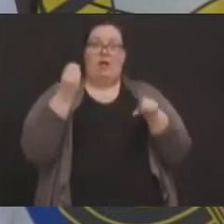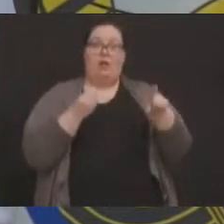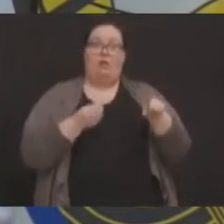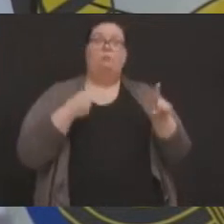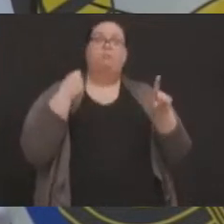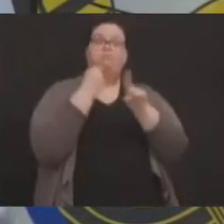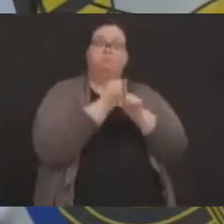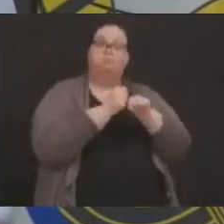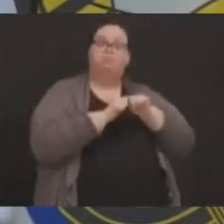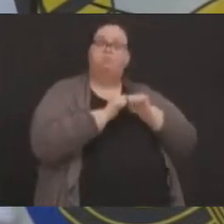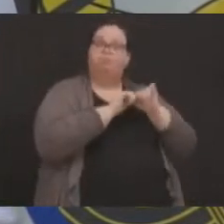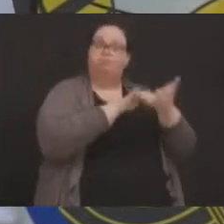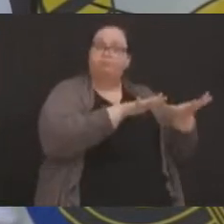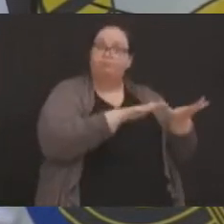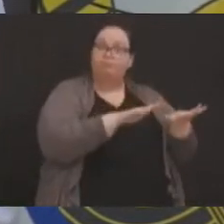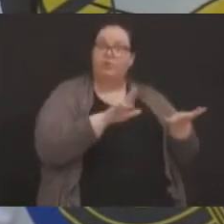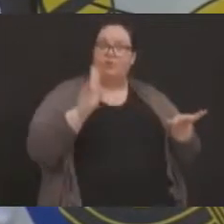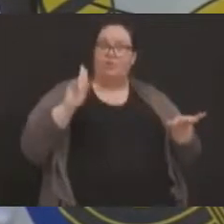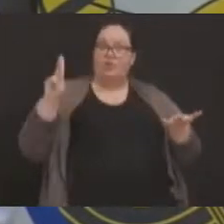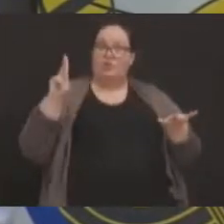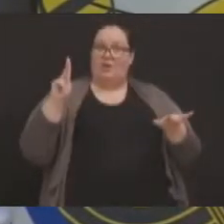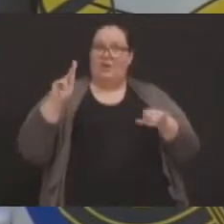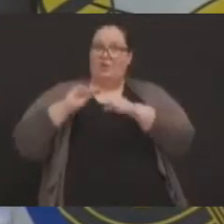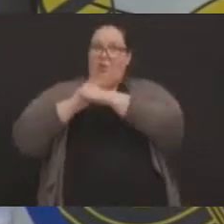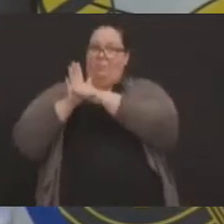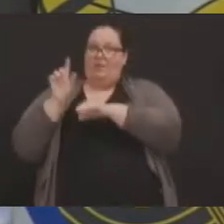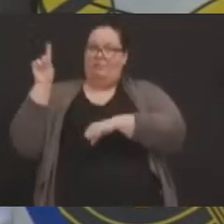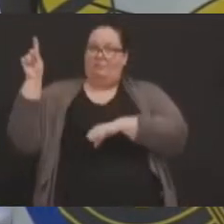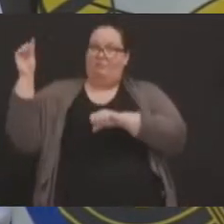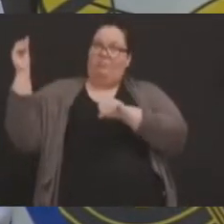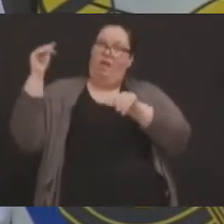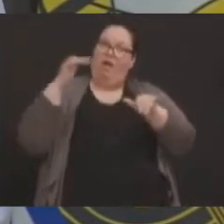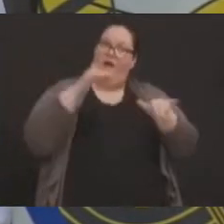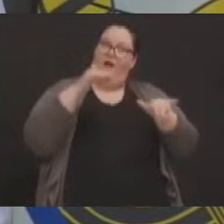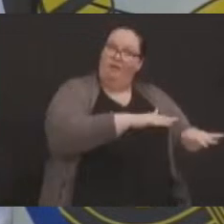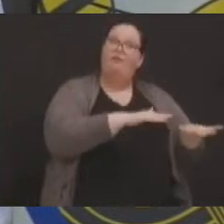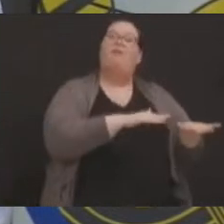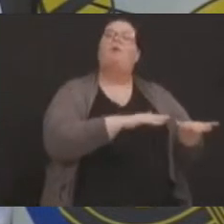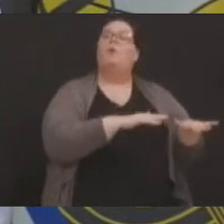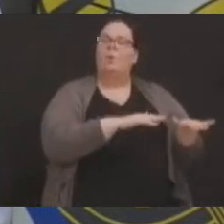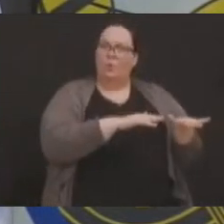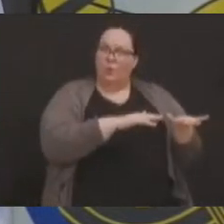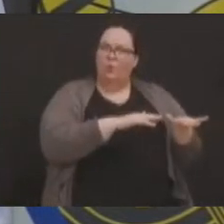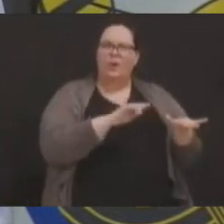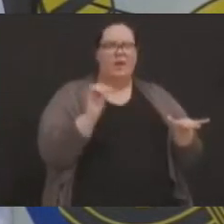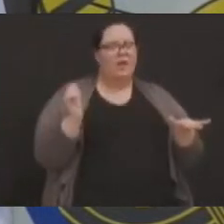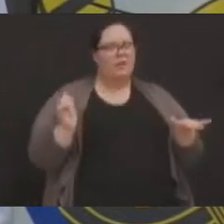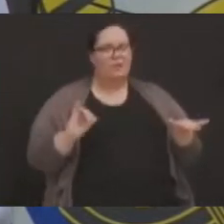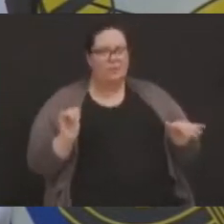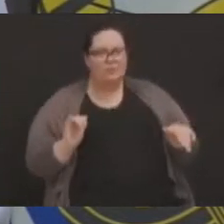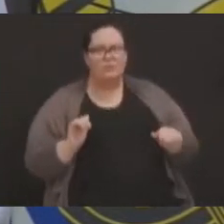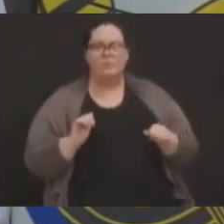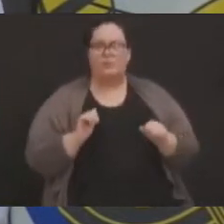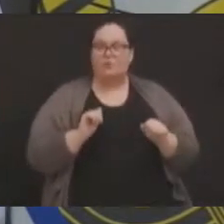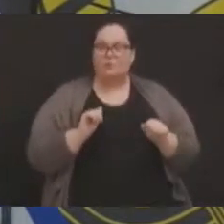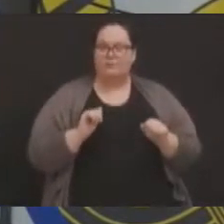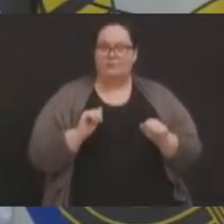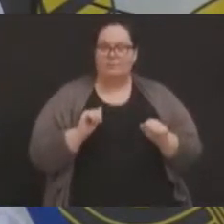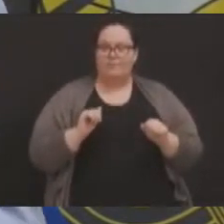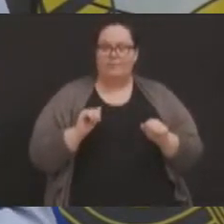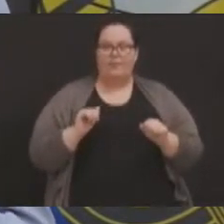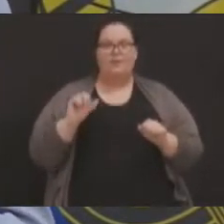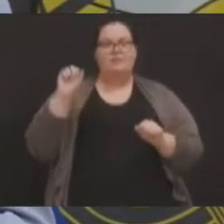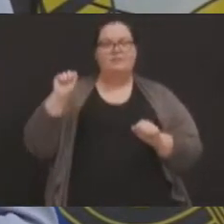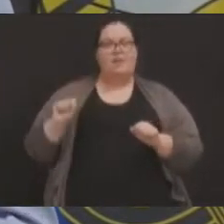the African variants appearing in BC. So lots and lots of concern at this time around